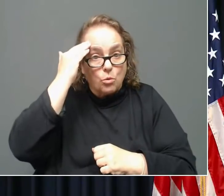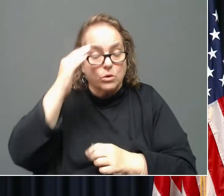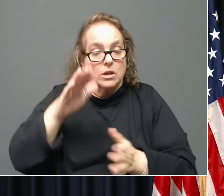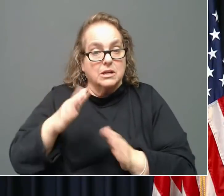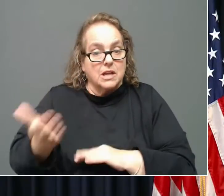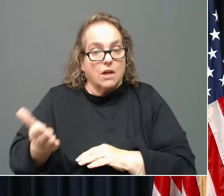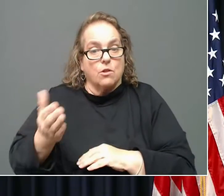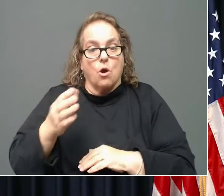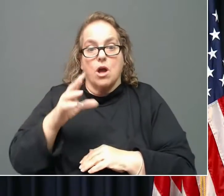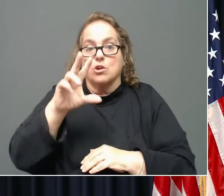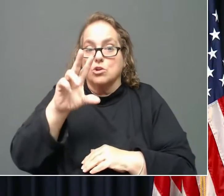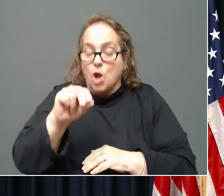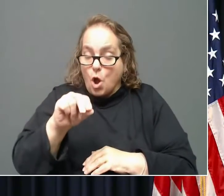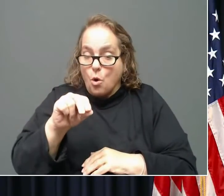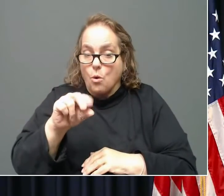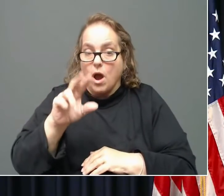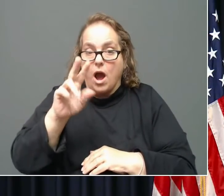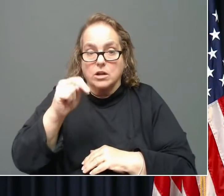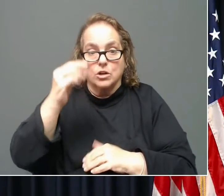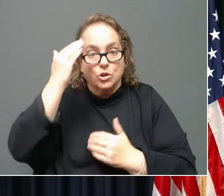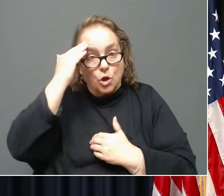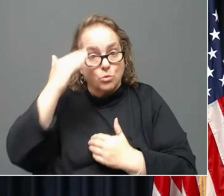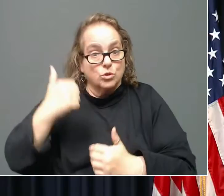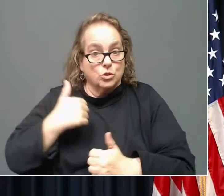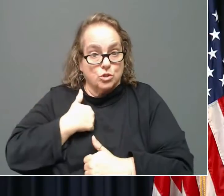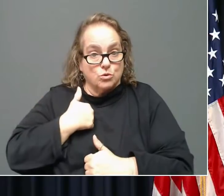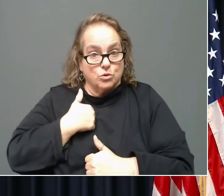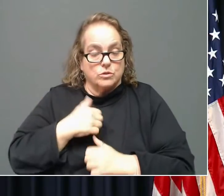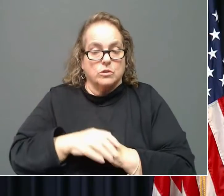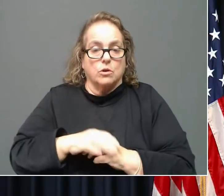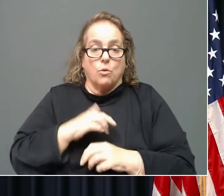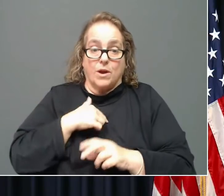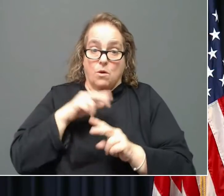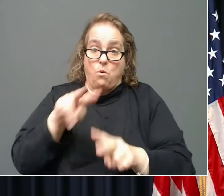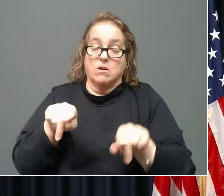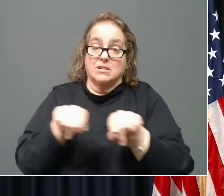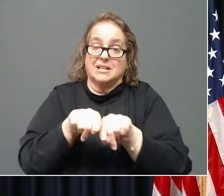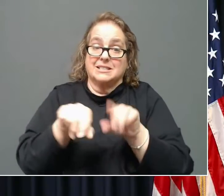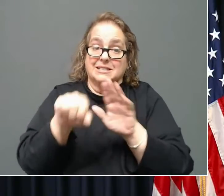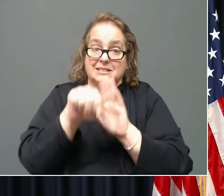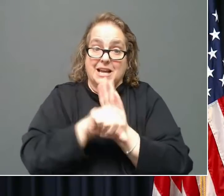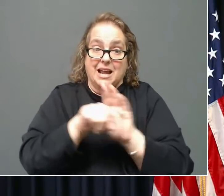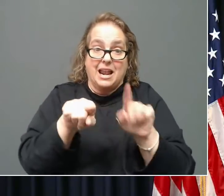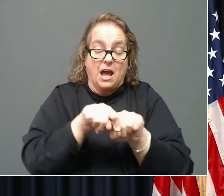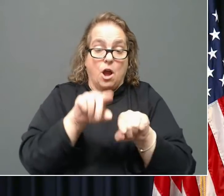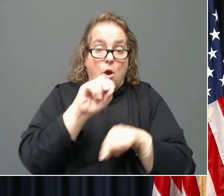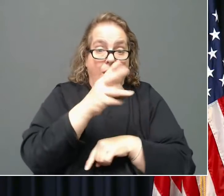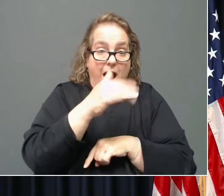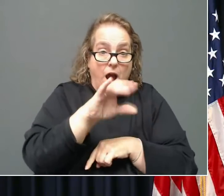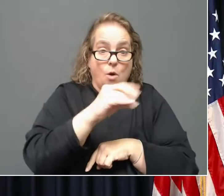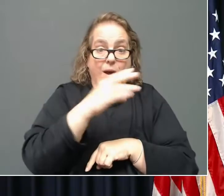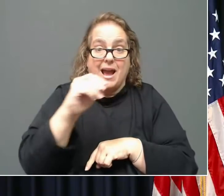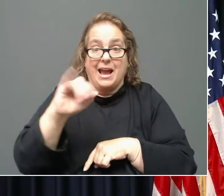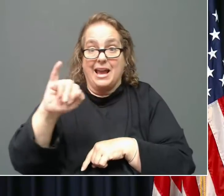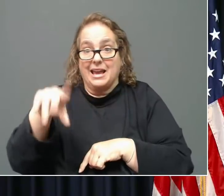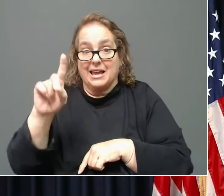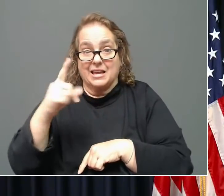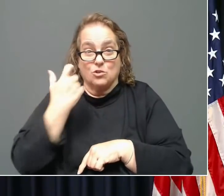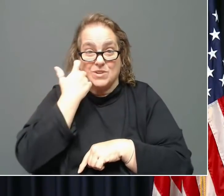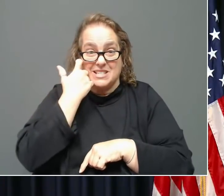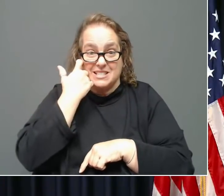soldiers. We've watched while states like Ohio and Indiana have recently engaged in audits using